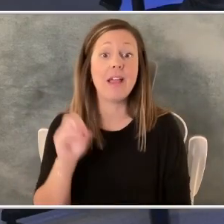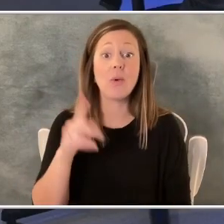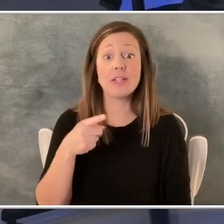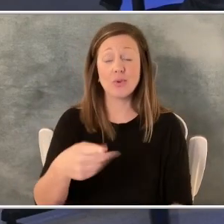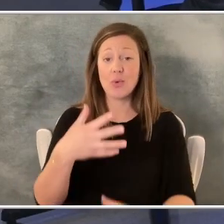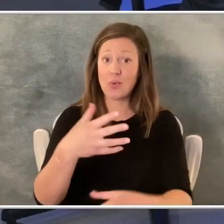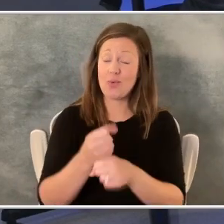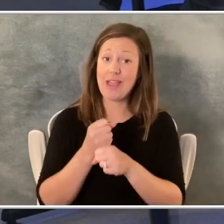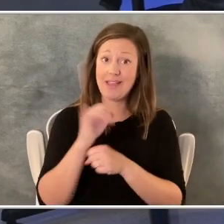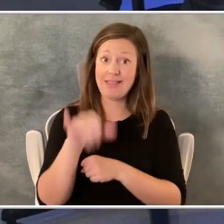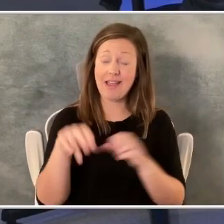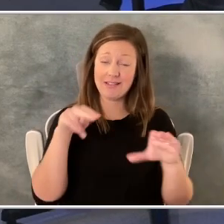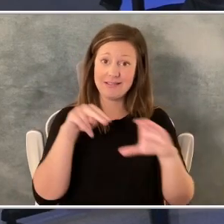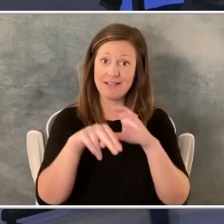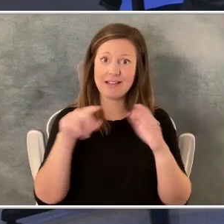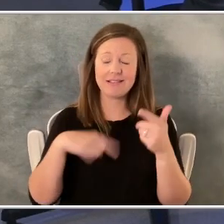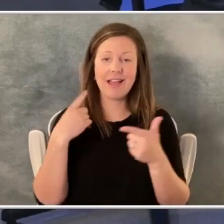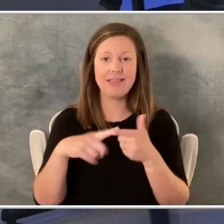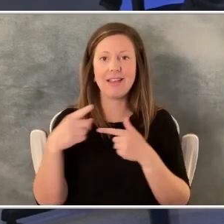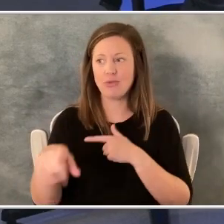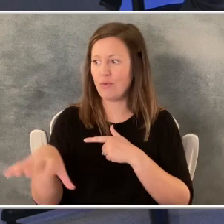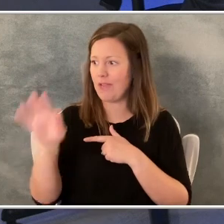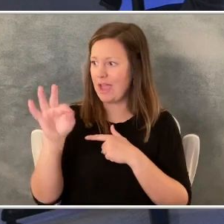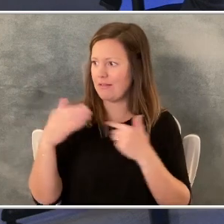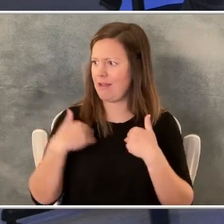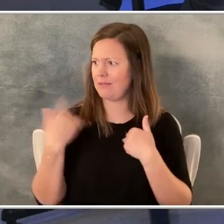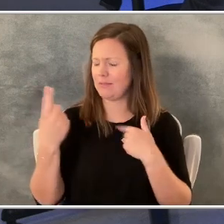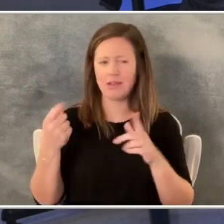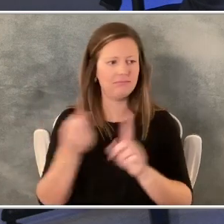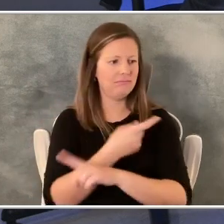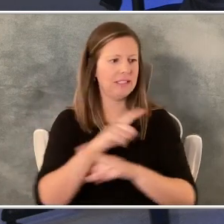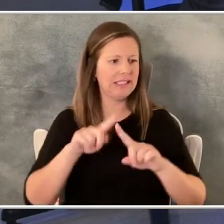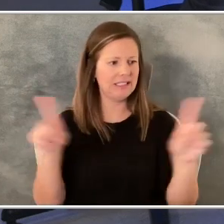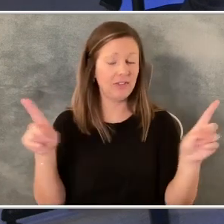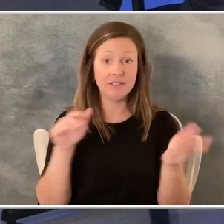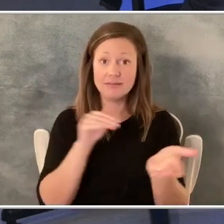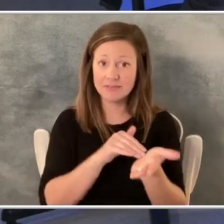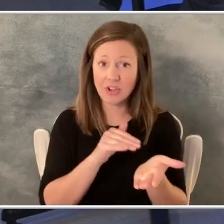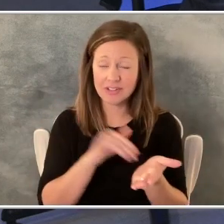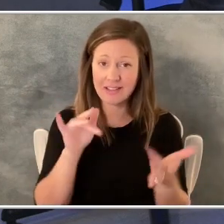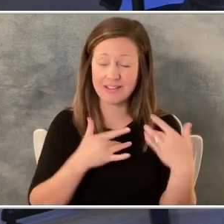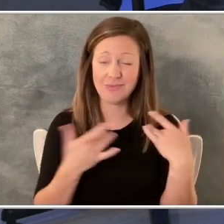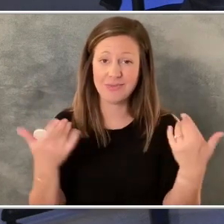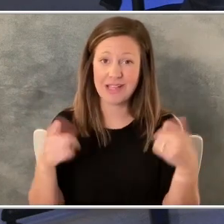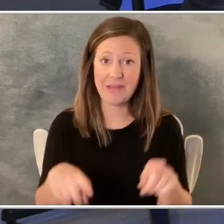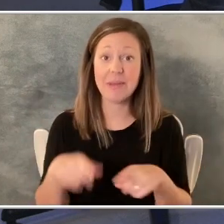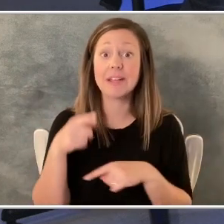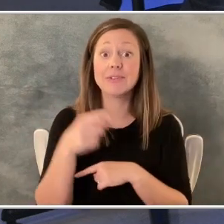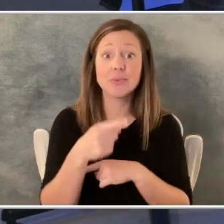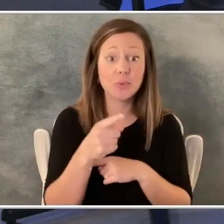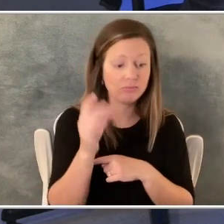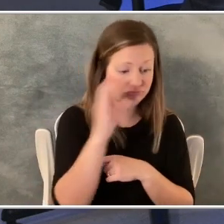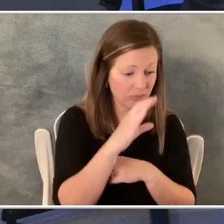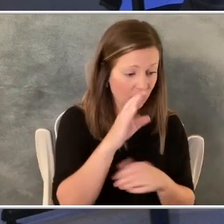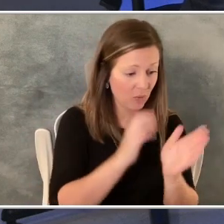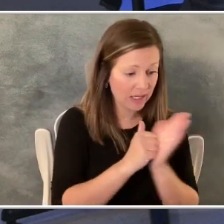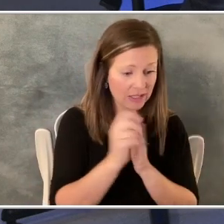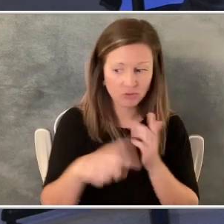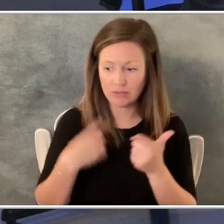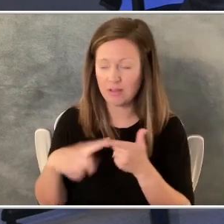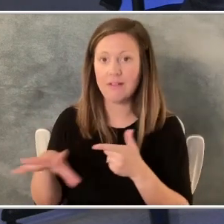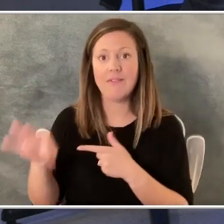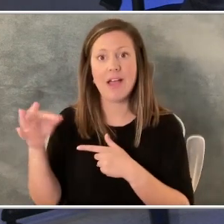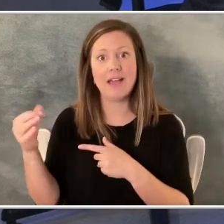have something Yeah. completely different. Yeah, Doc, is that typical? I mean, you go in looking for one thing and you find something else. Yeah, it is actually